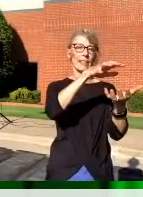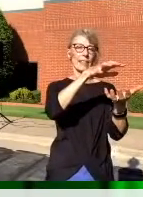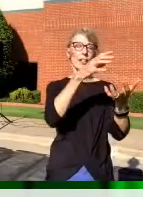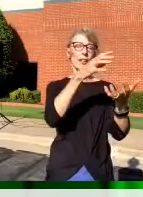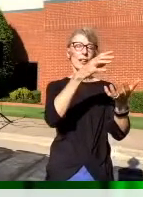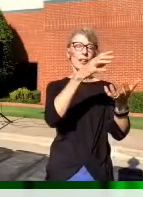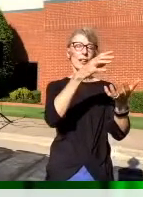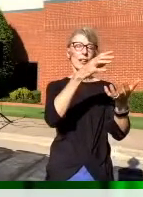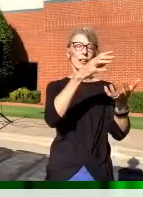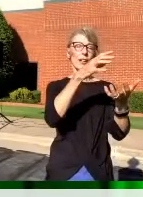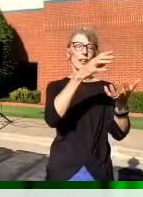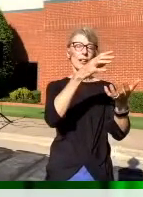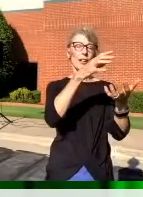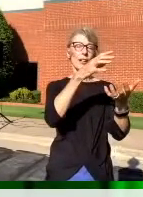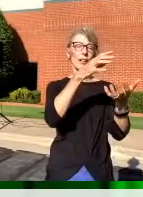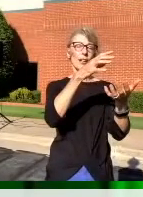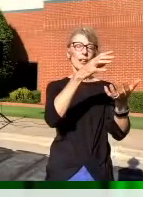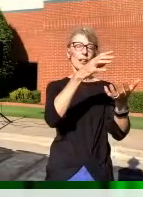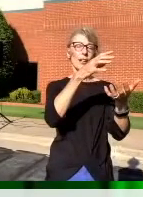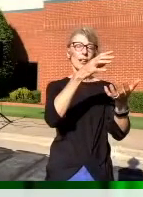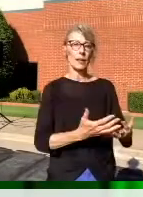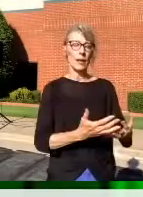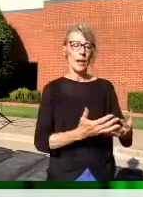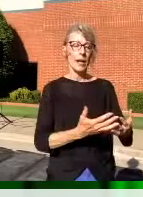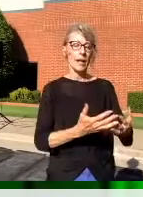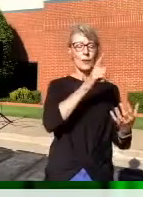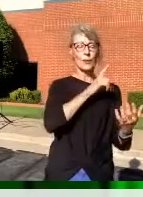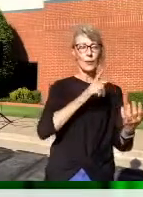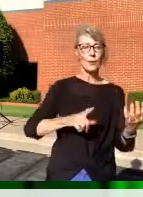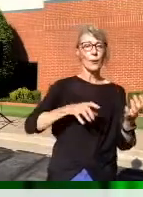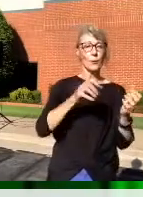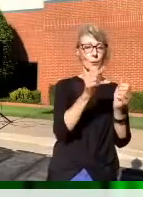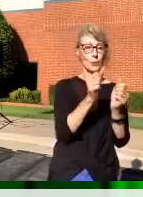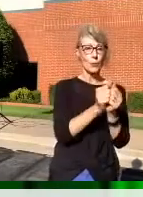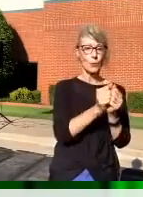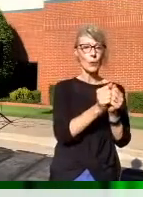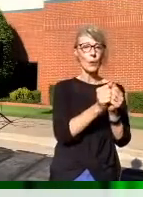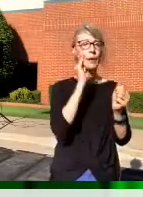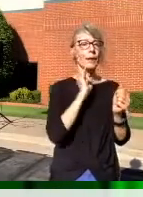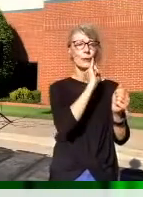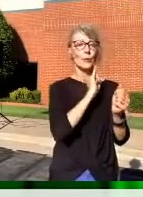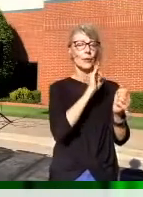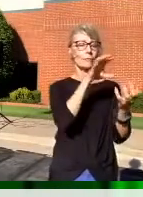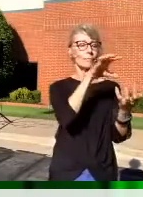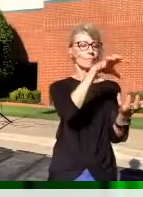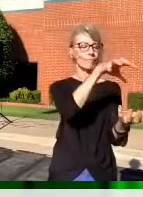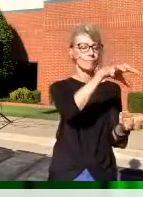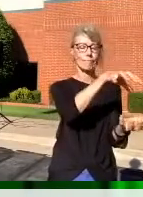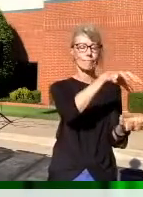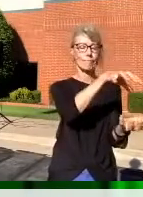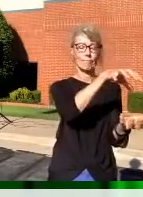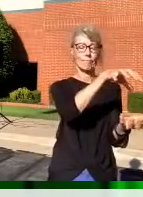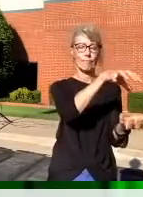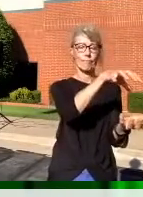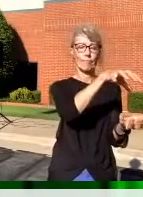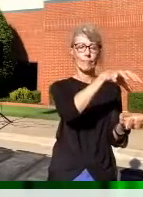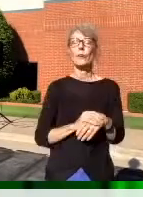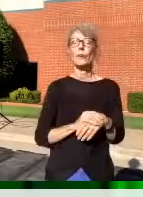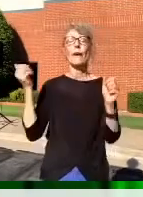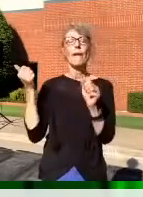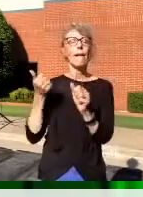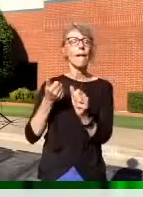all the Israelites during their travels." In other words, the whole story of creation, fall,